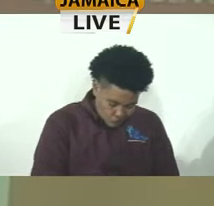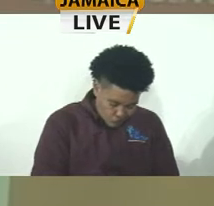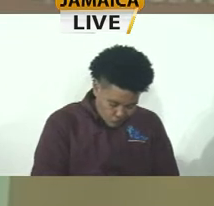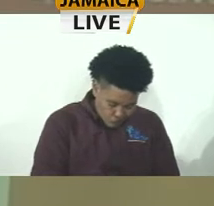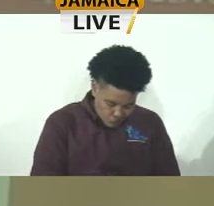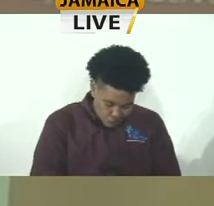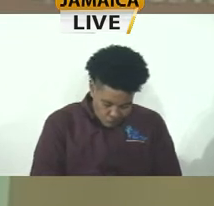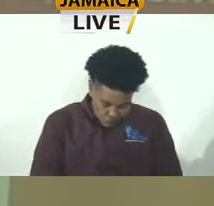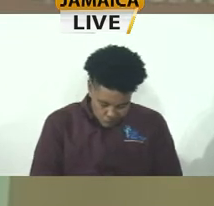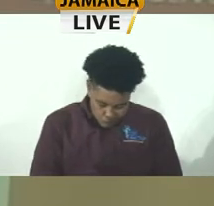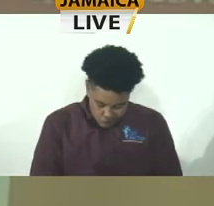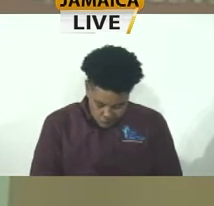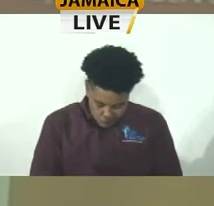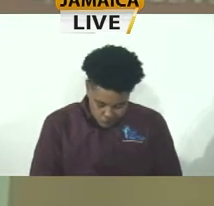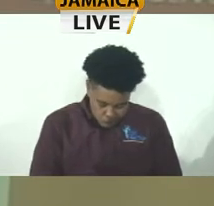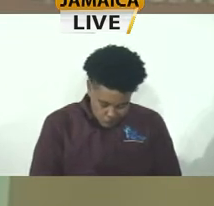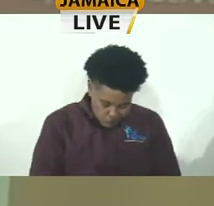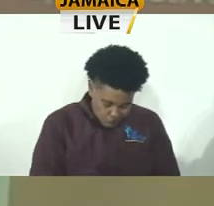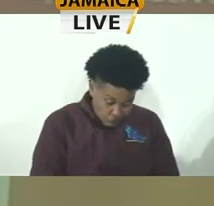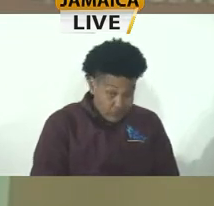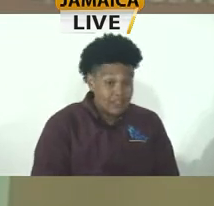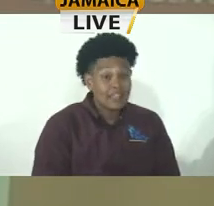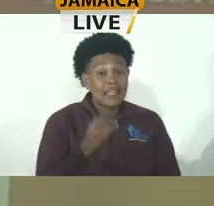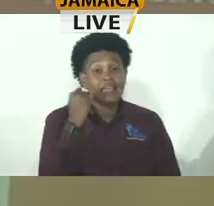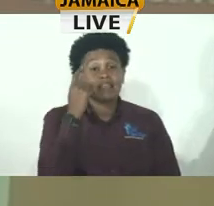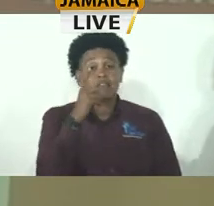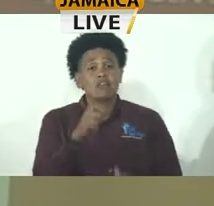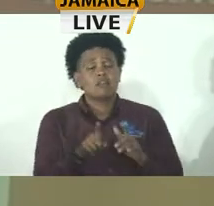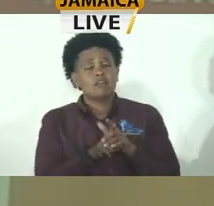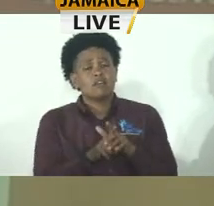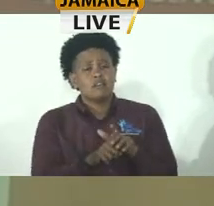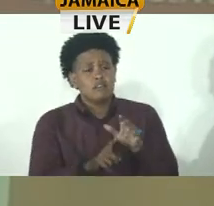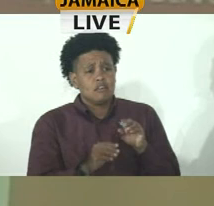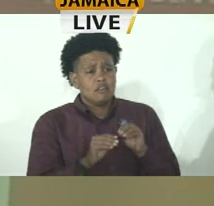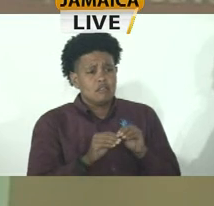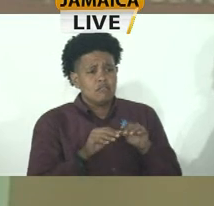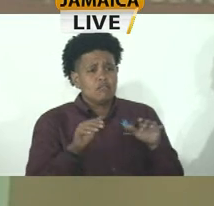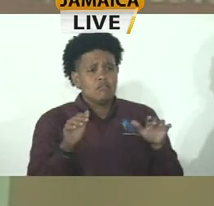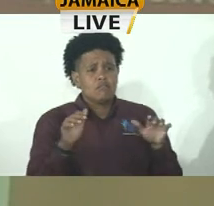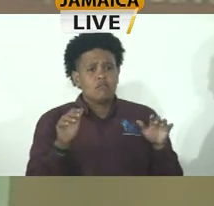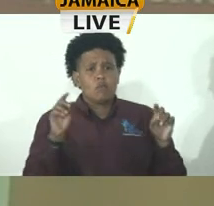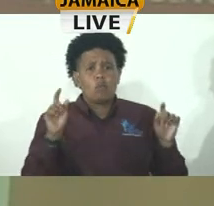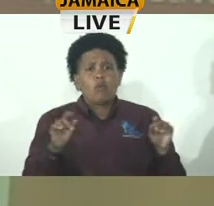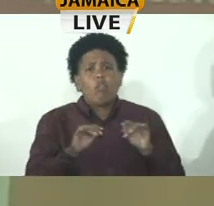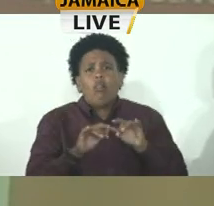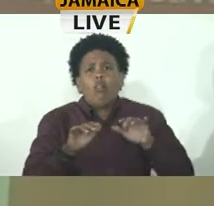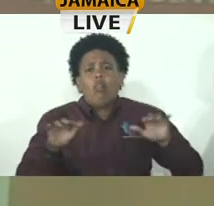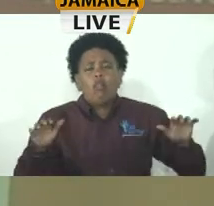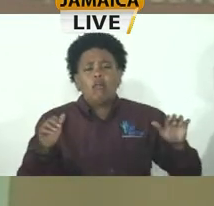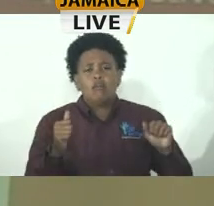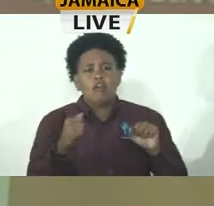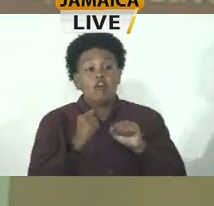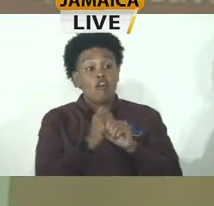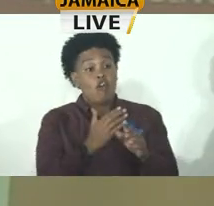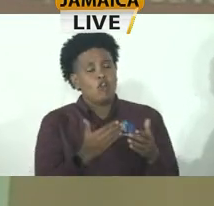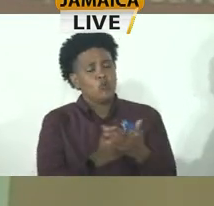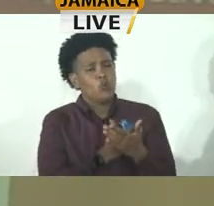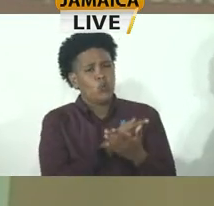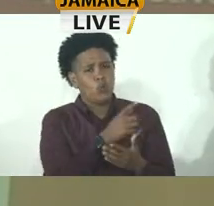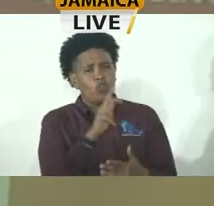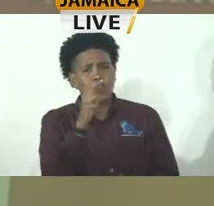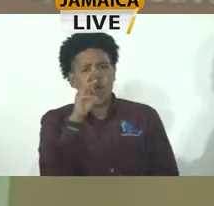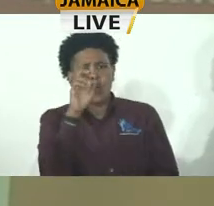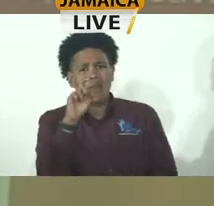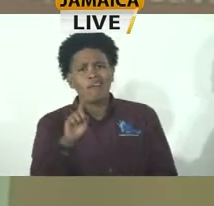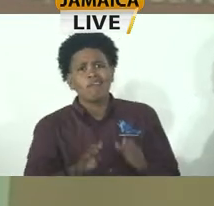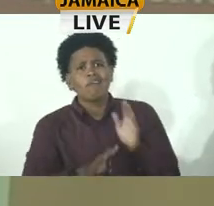a rapid spread which we could then call a new wave so it is important that we get that are